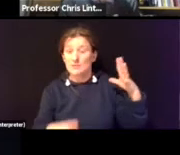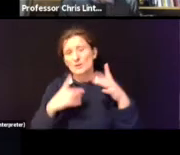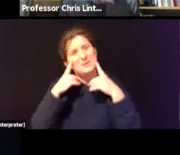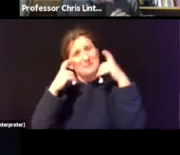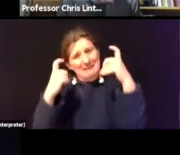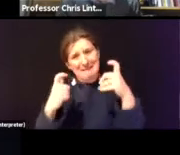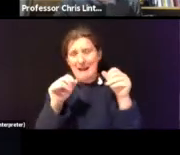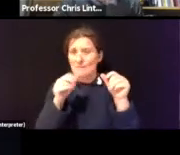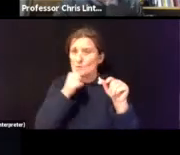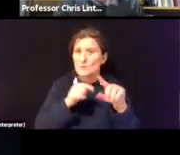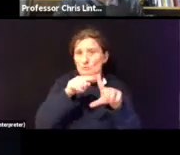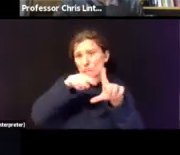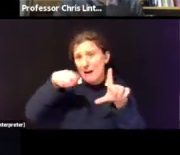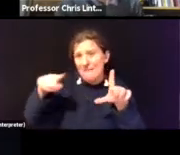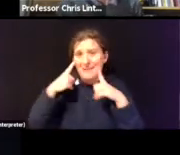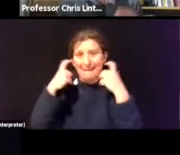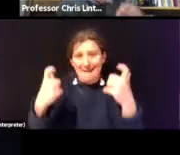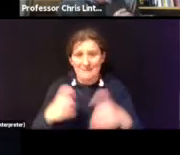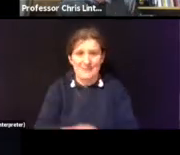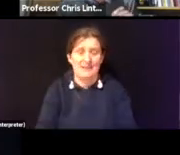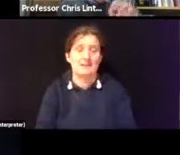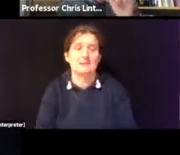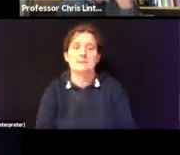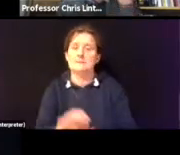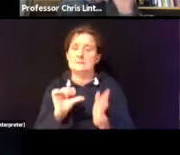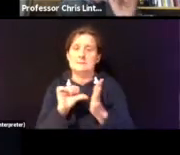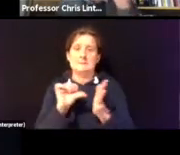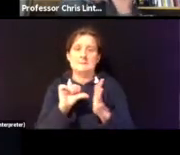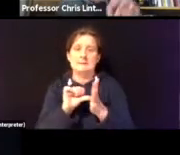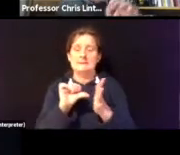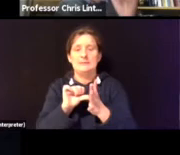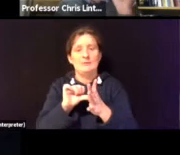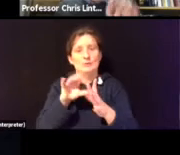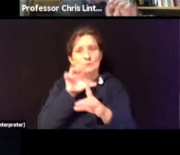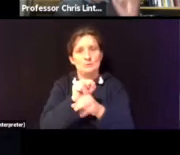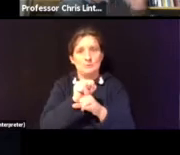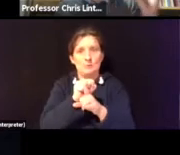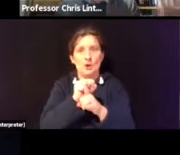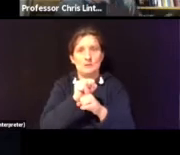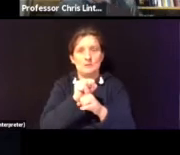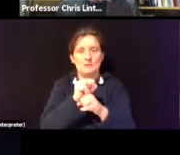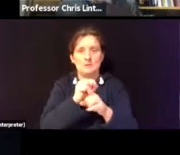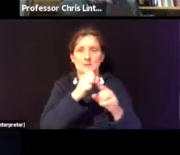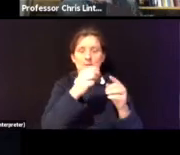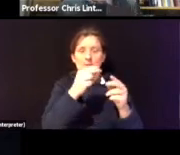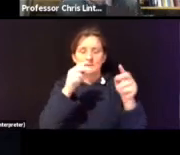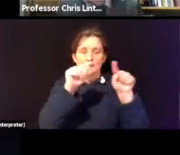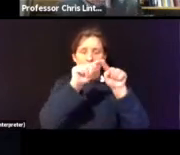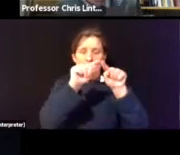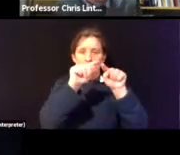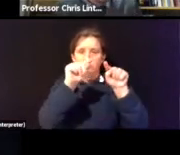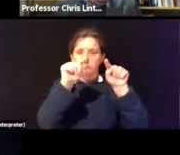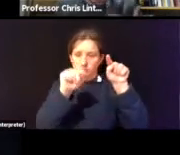measurements. And it turns out it's a difficult task to pick out these small blips from the background